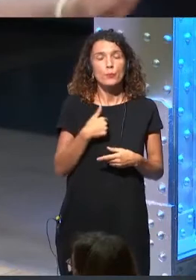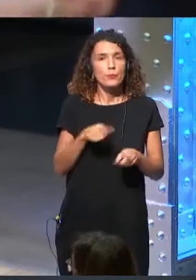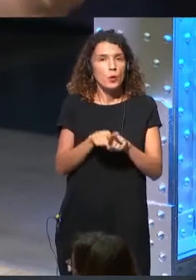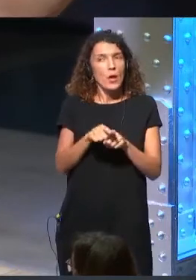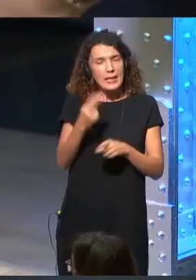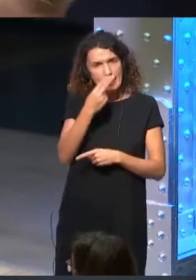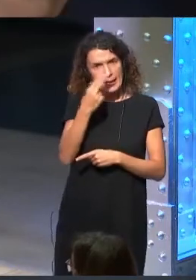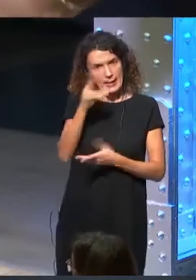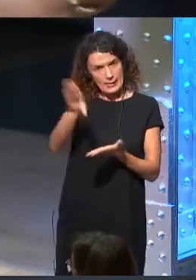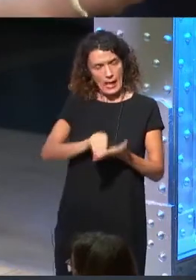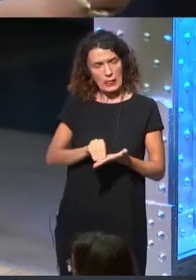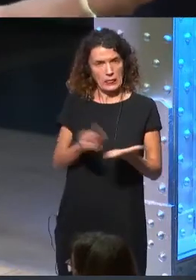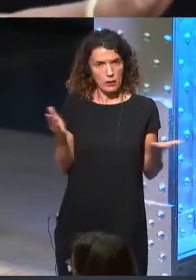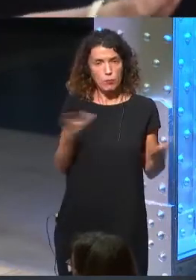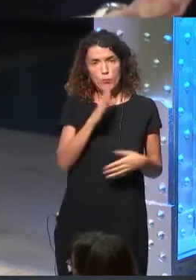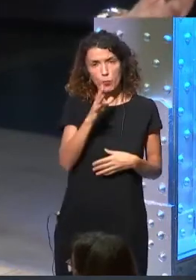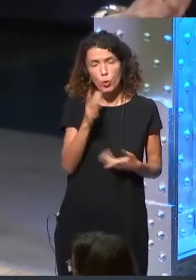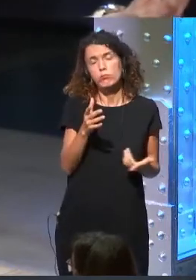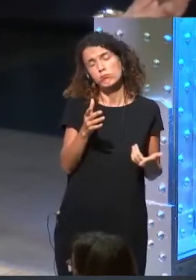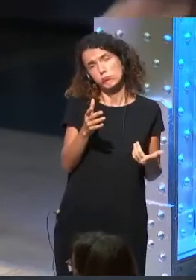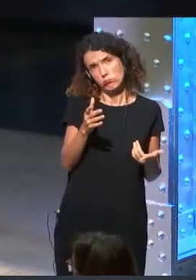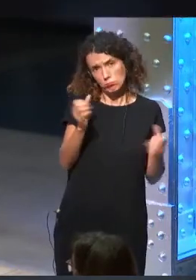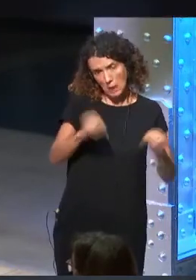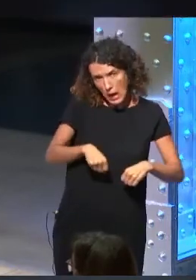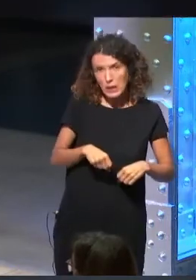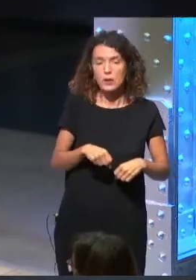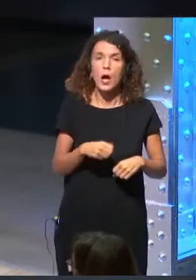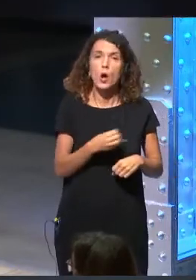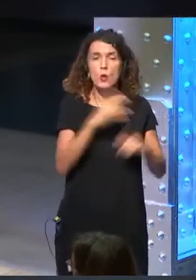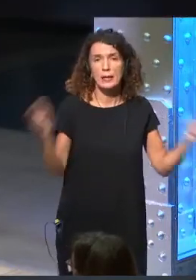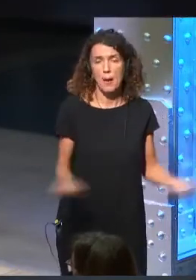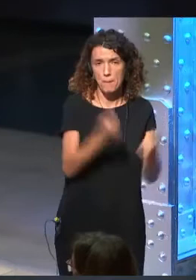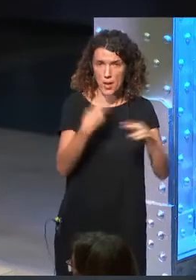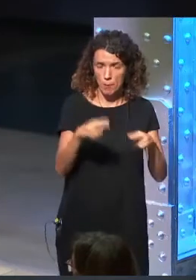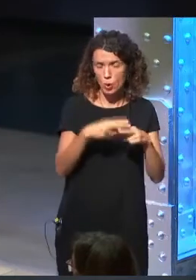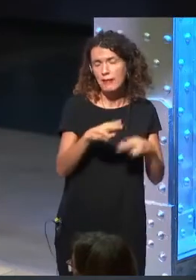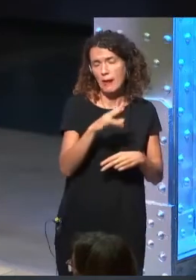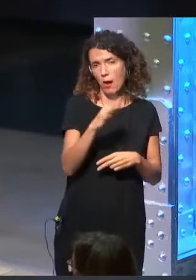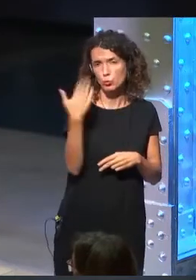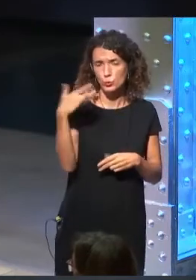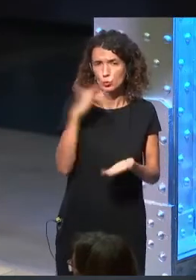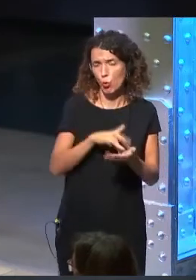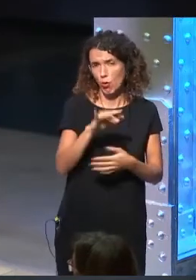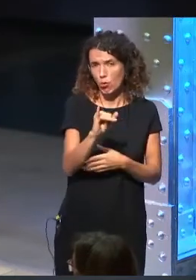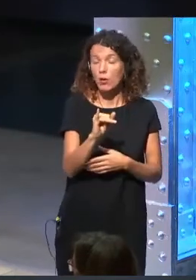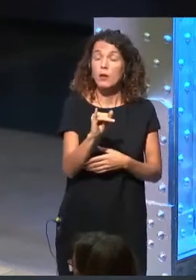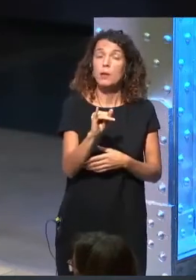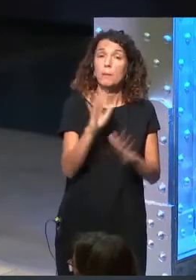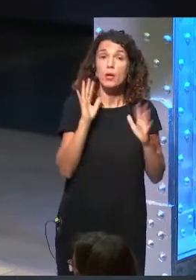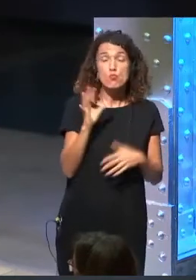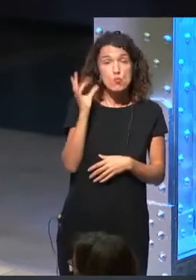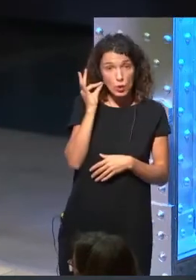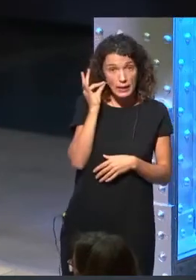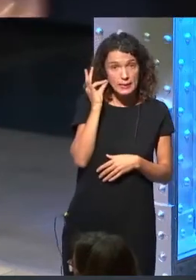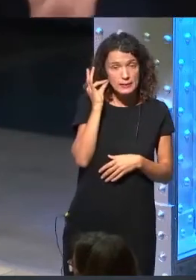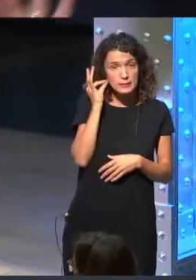because that was a big political campaign, but the women didn't